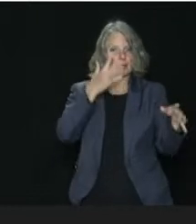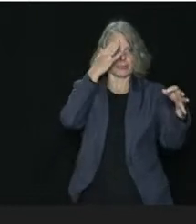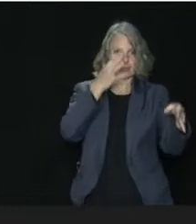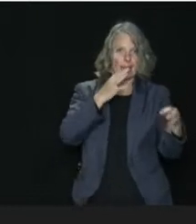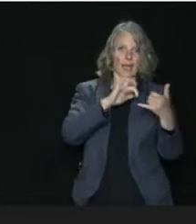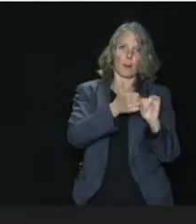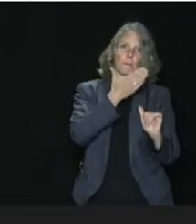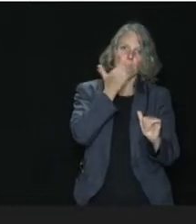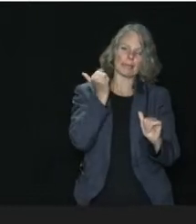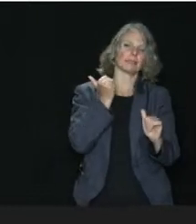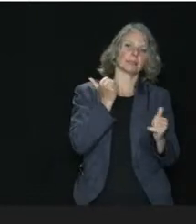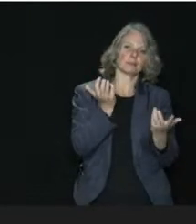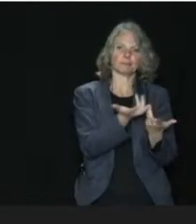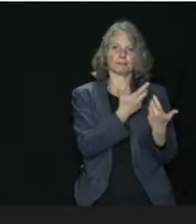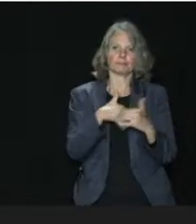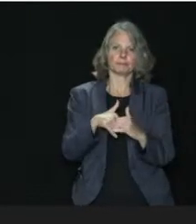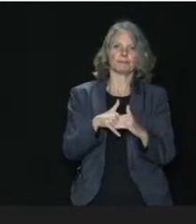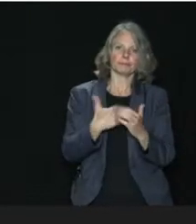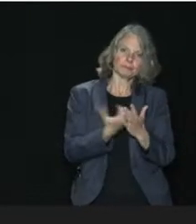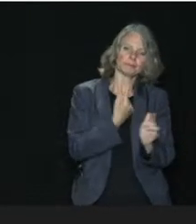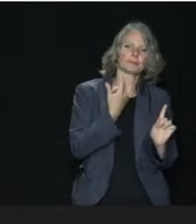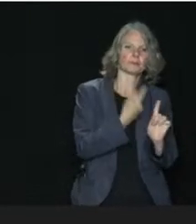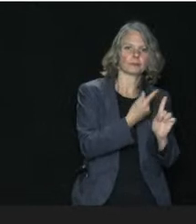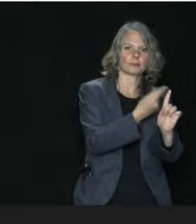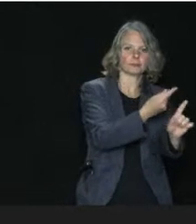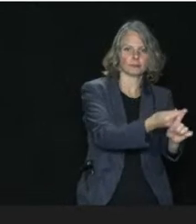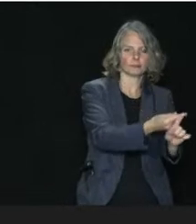territory, and according to the supply.